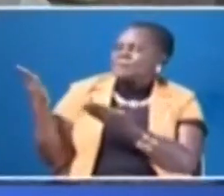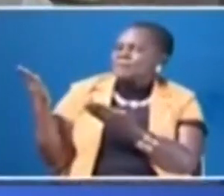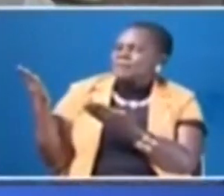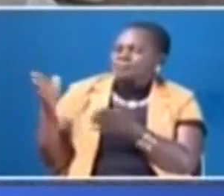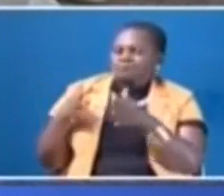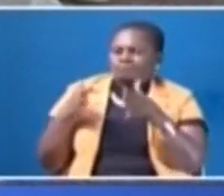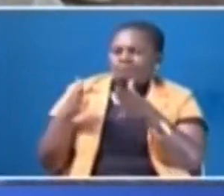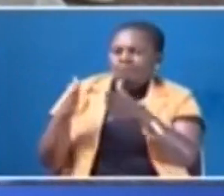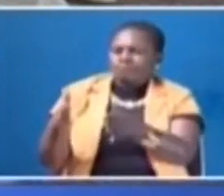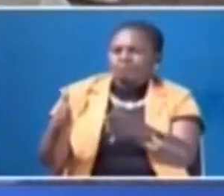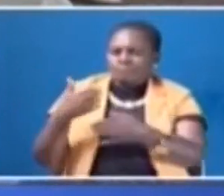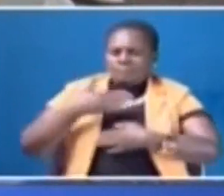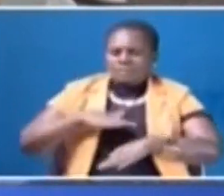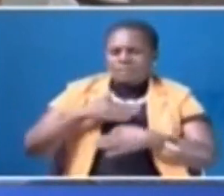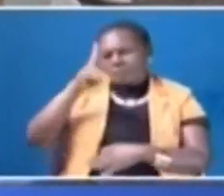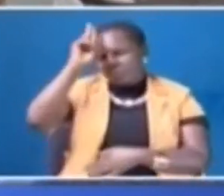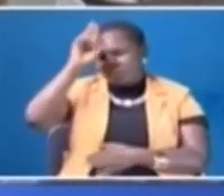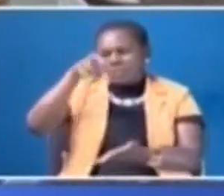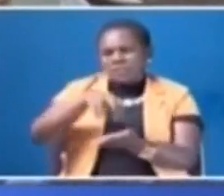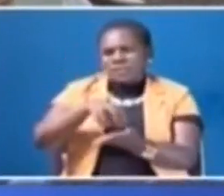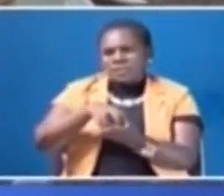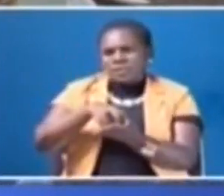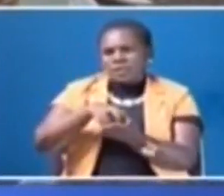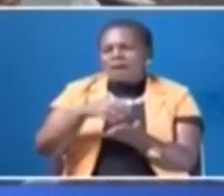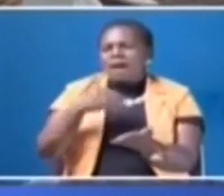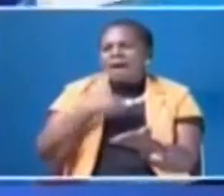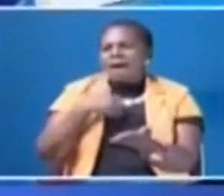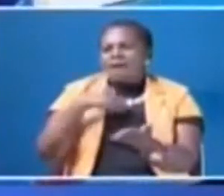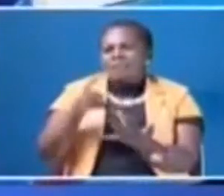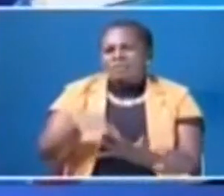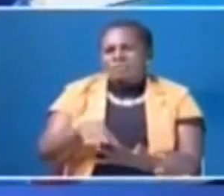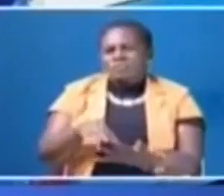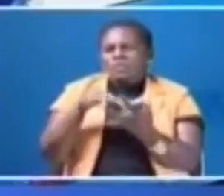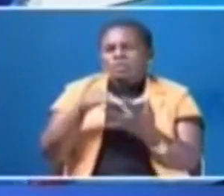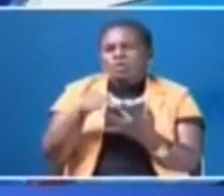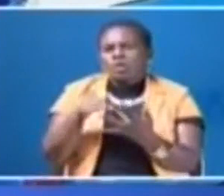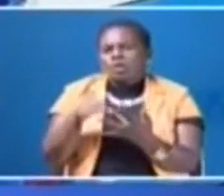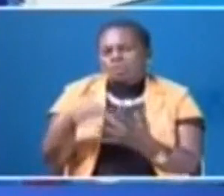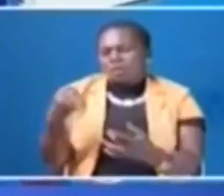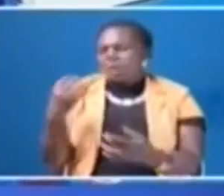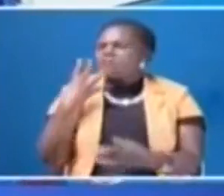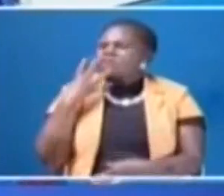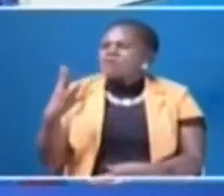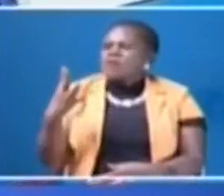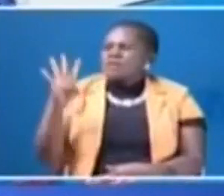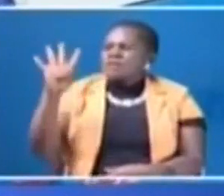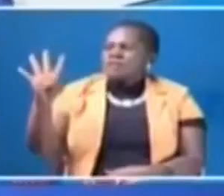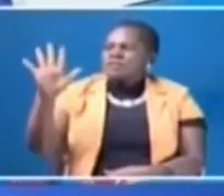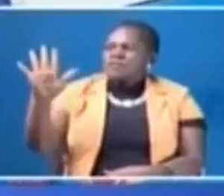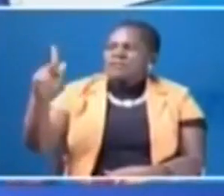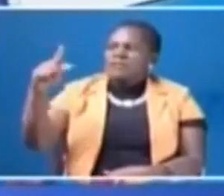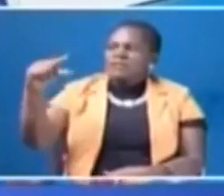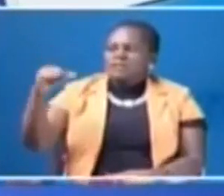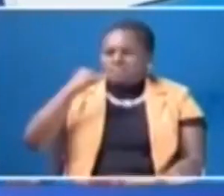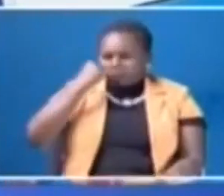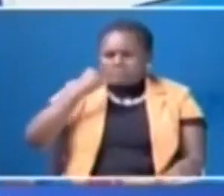remains parked at the Marsabit police station. On board is a unique type of package, about 445 kilograms of